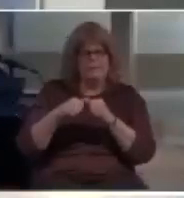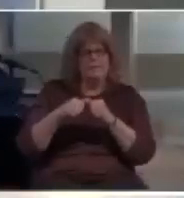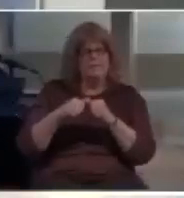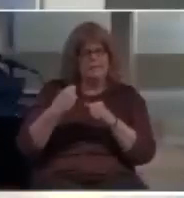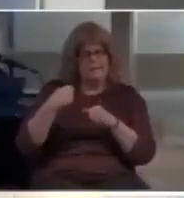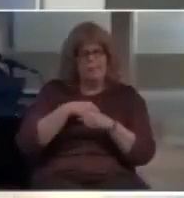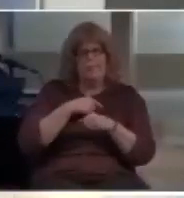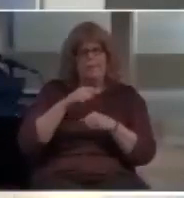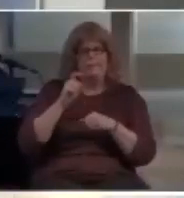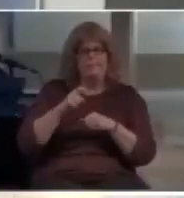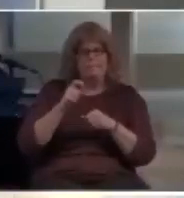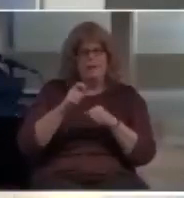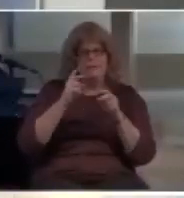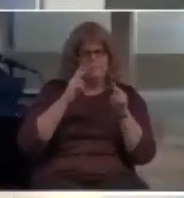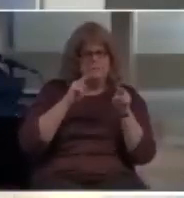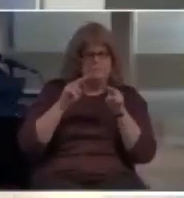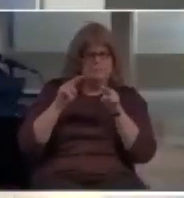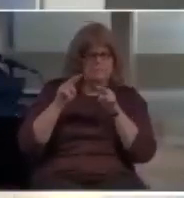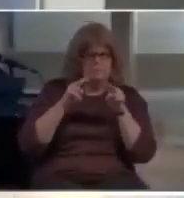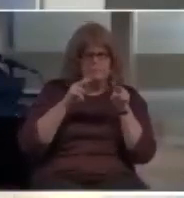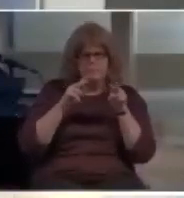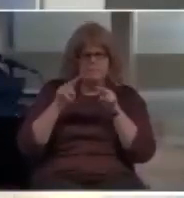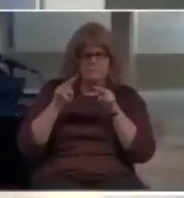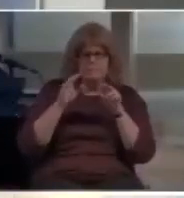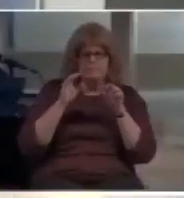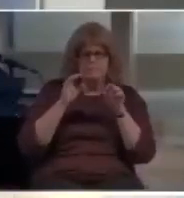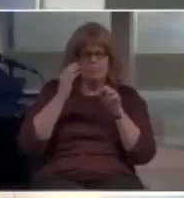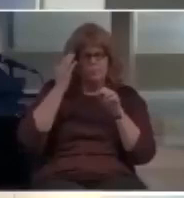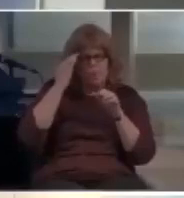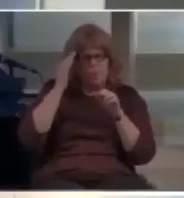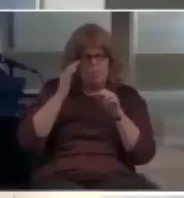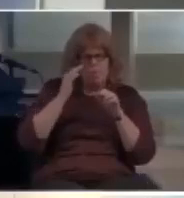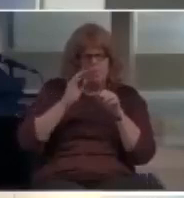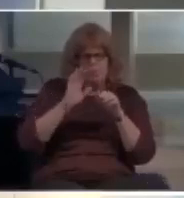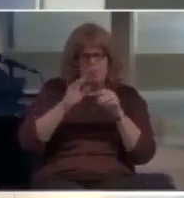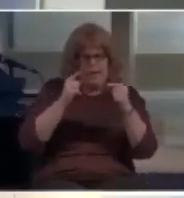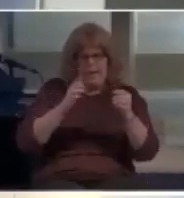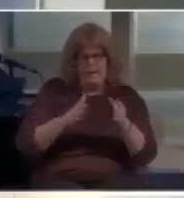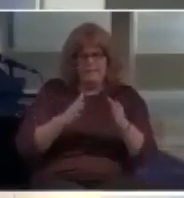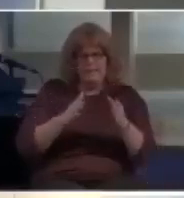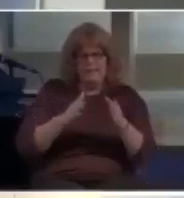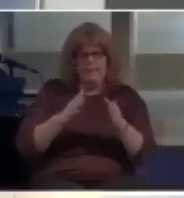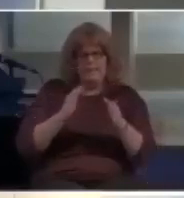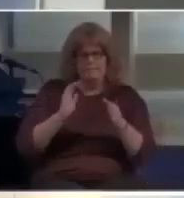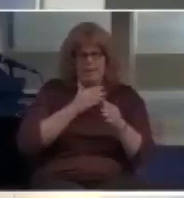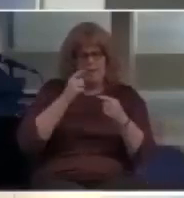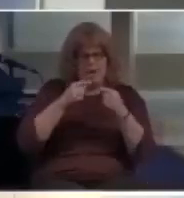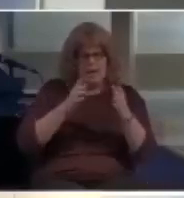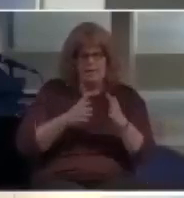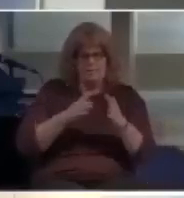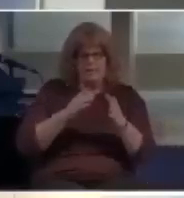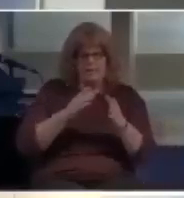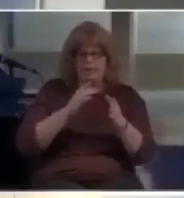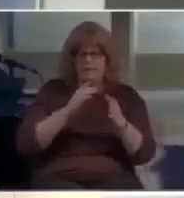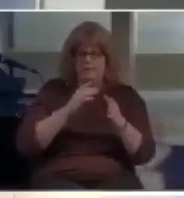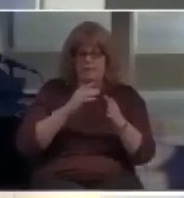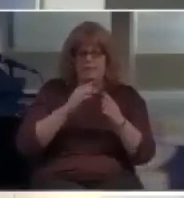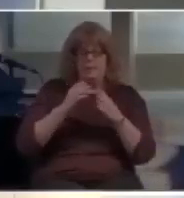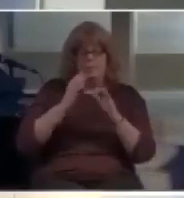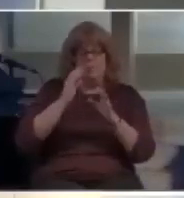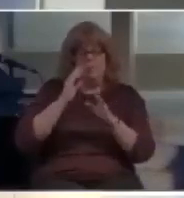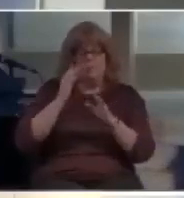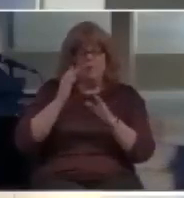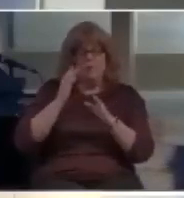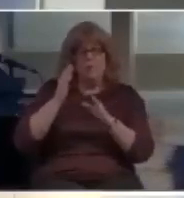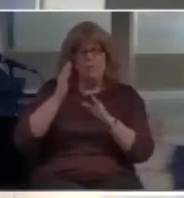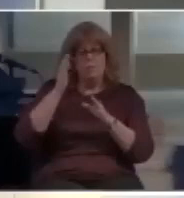be vigilant, why we must know our enemy and know that even though the state is God's intention